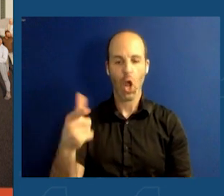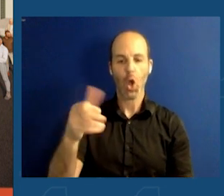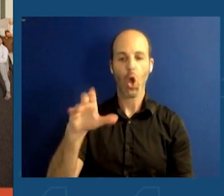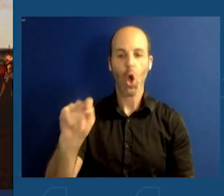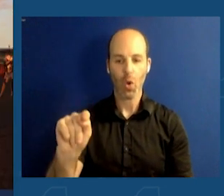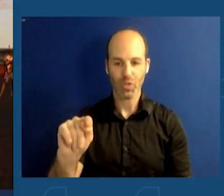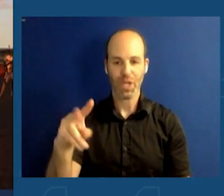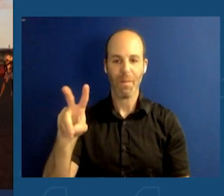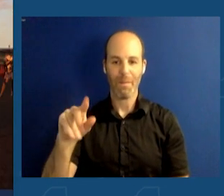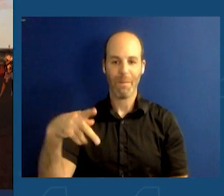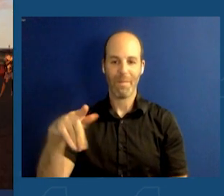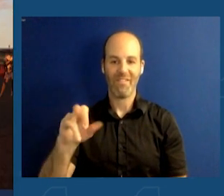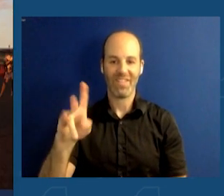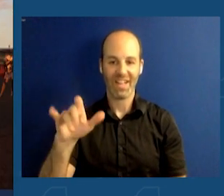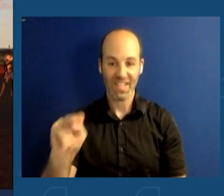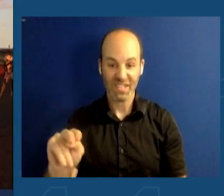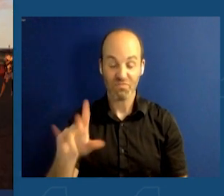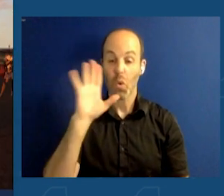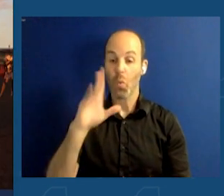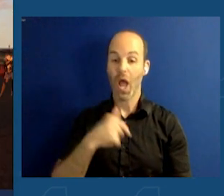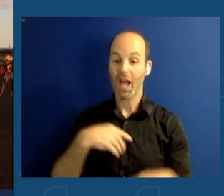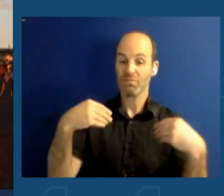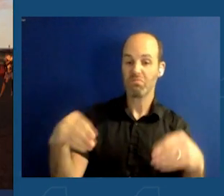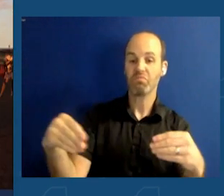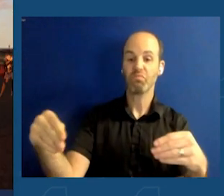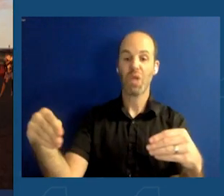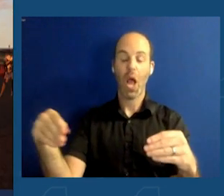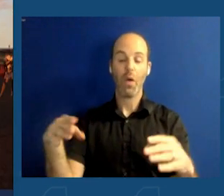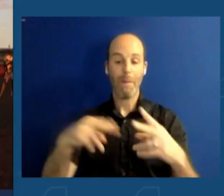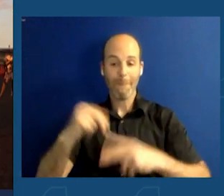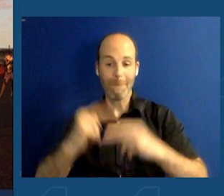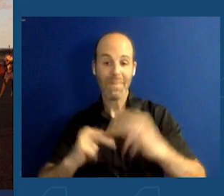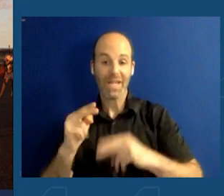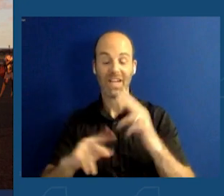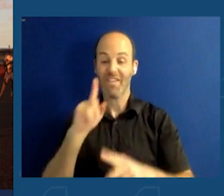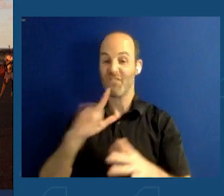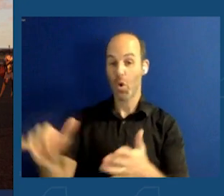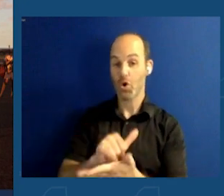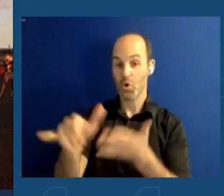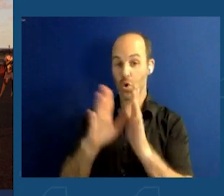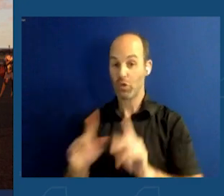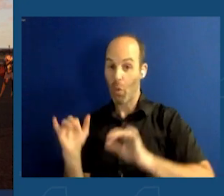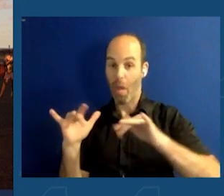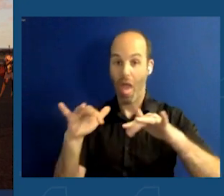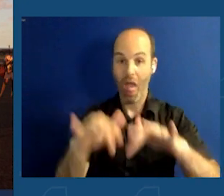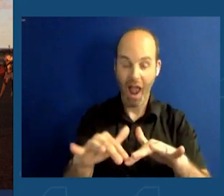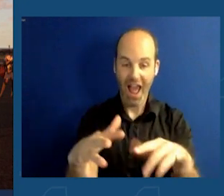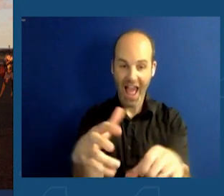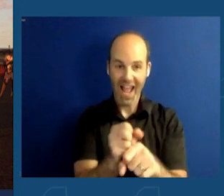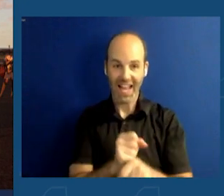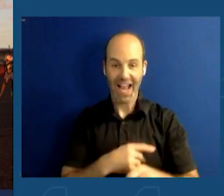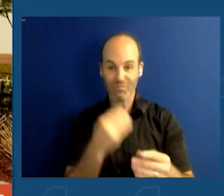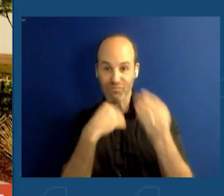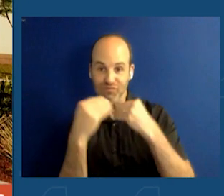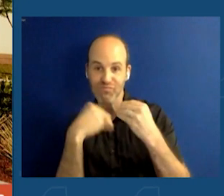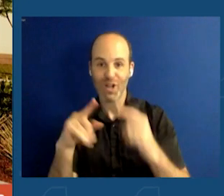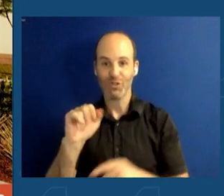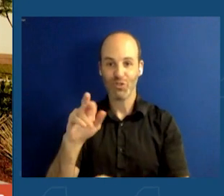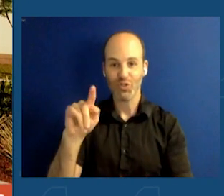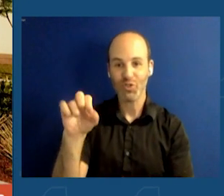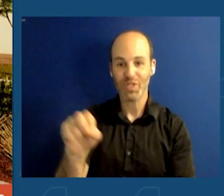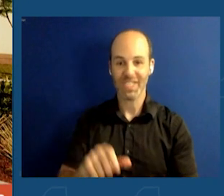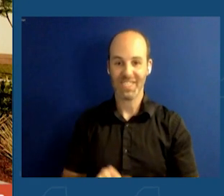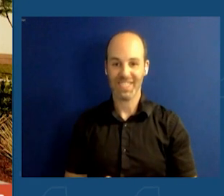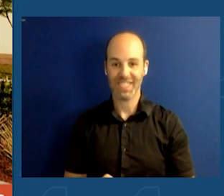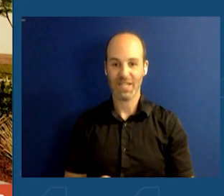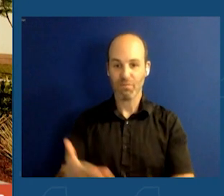building, a permanent home for New Yorkers to get all their favorite treats. I'm looking forward to that as well. That's going to be nice. Improvements